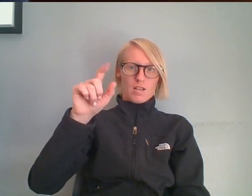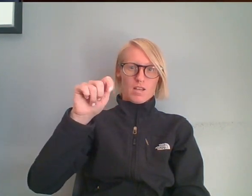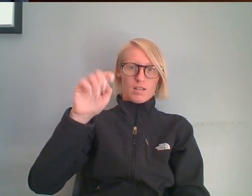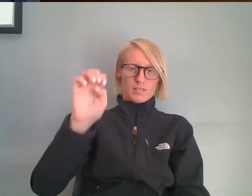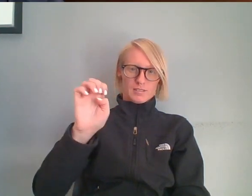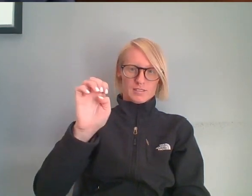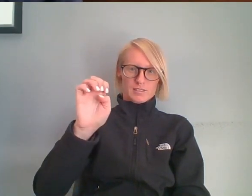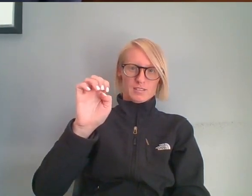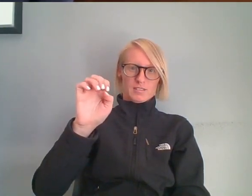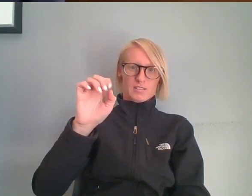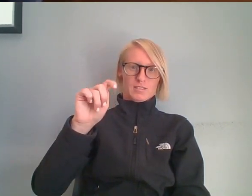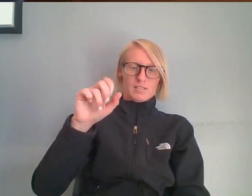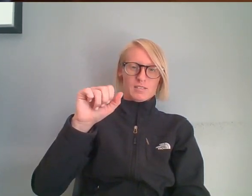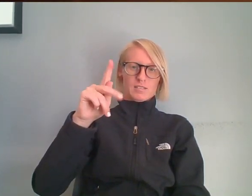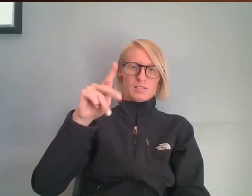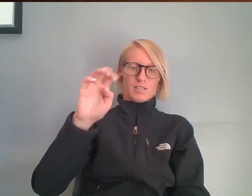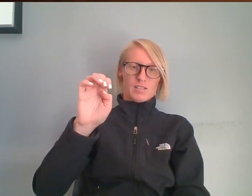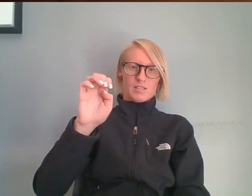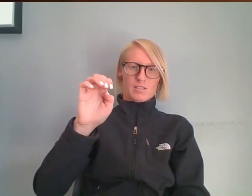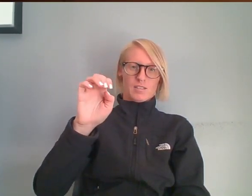PLEASE